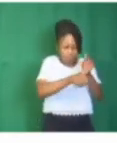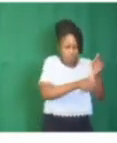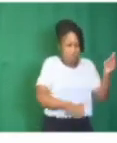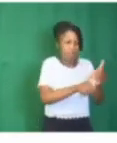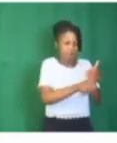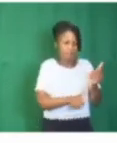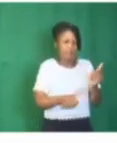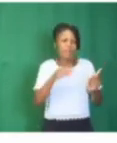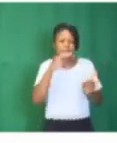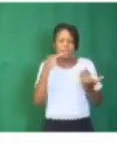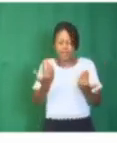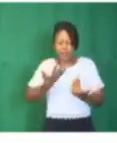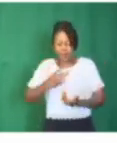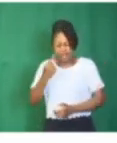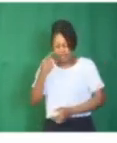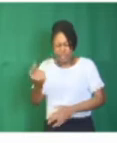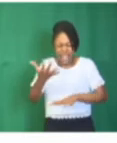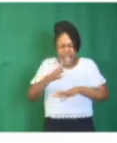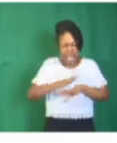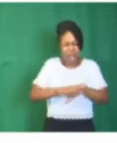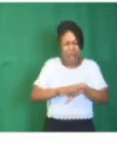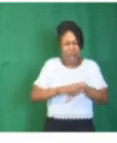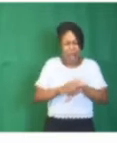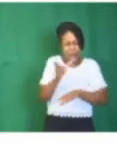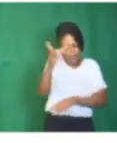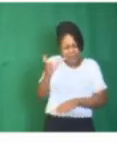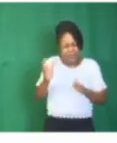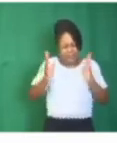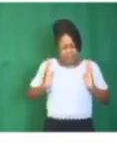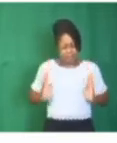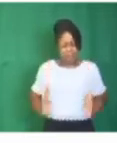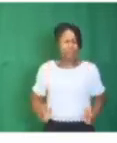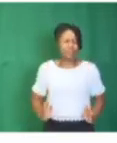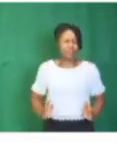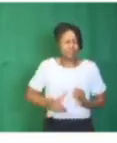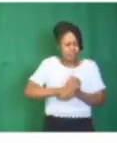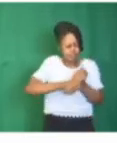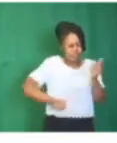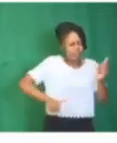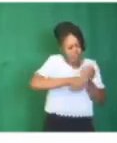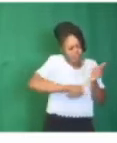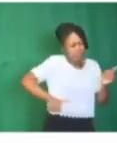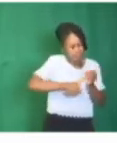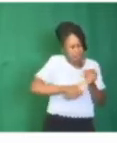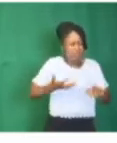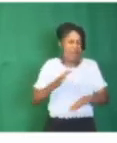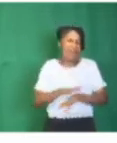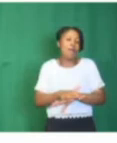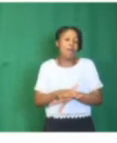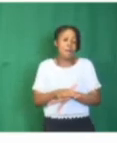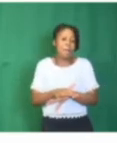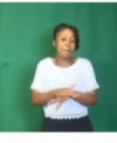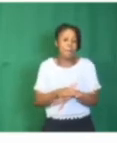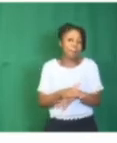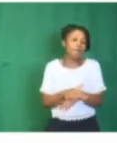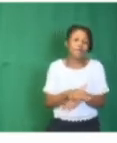human beings get rid of waste. We have that diagram, which I hope you see, viewers at home, learners at home,